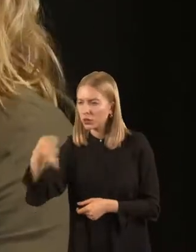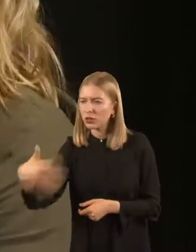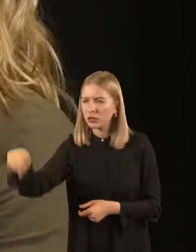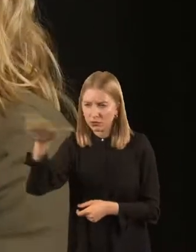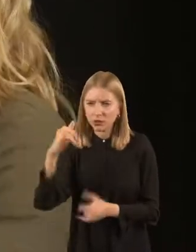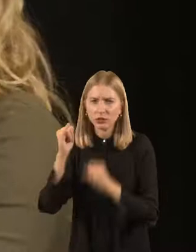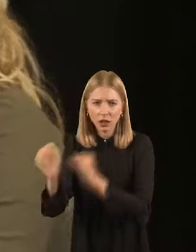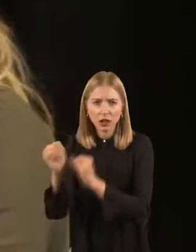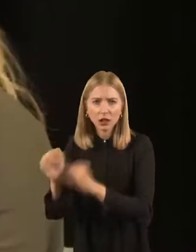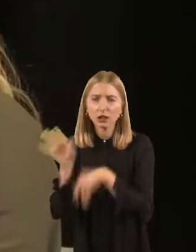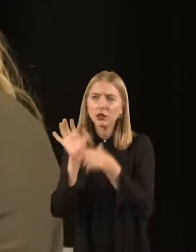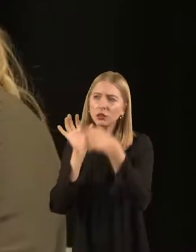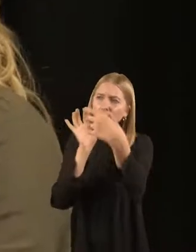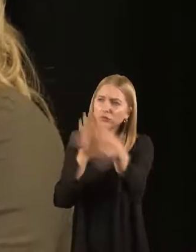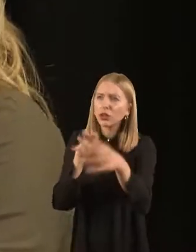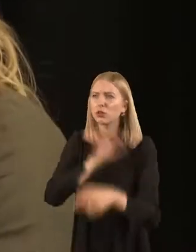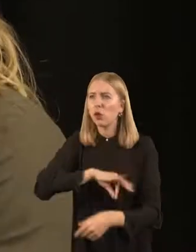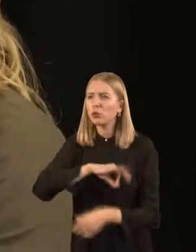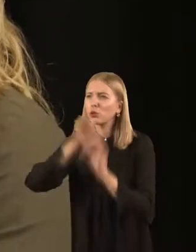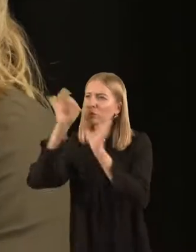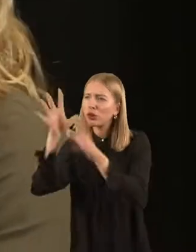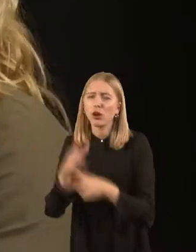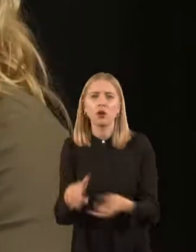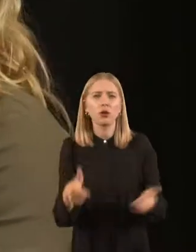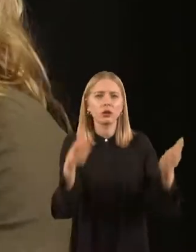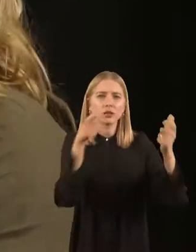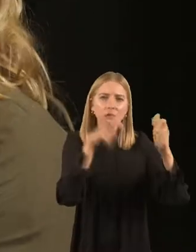standards, street building standards in Vilnius.